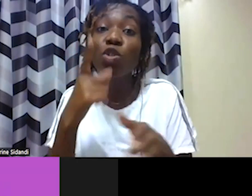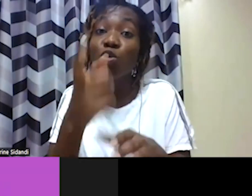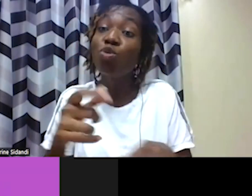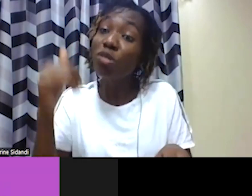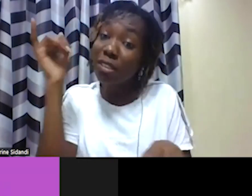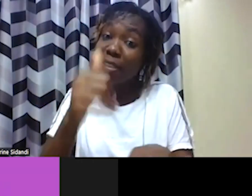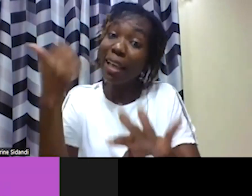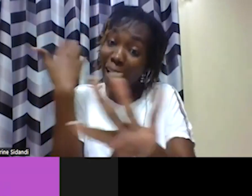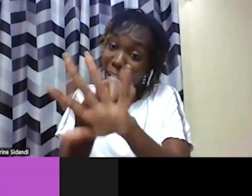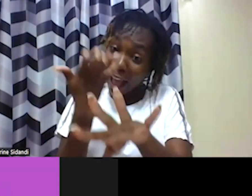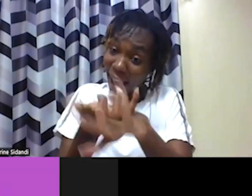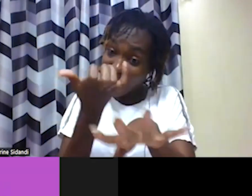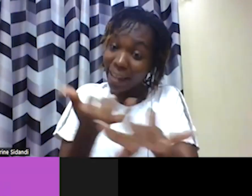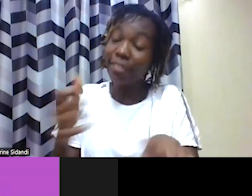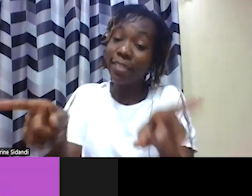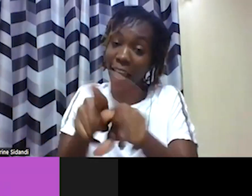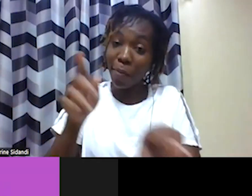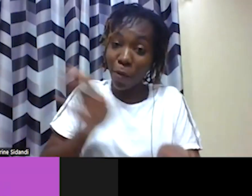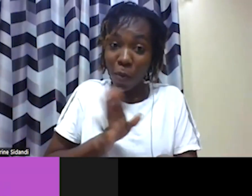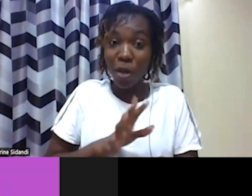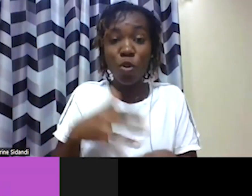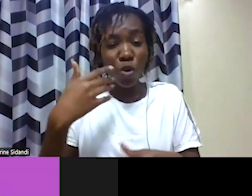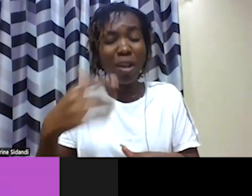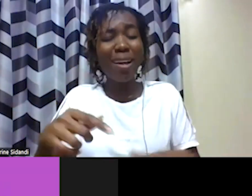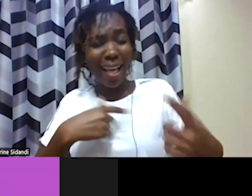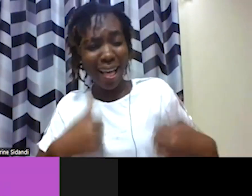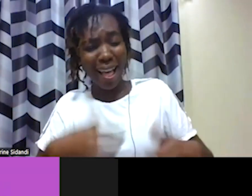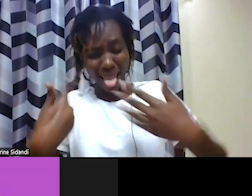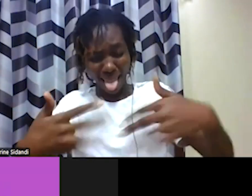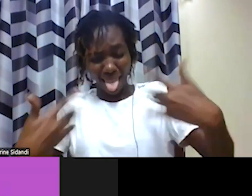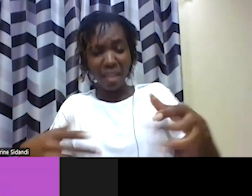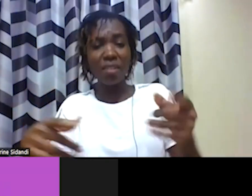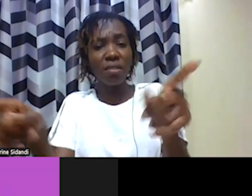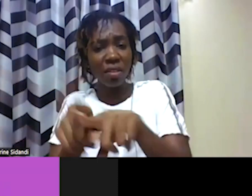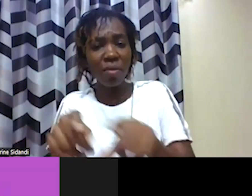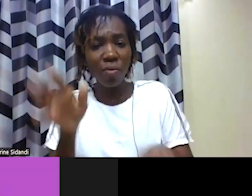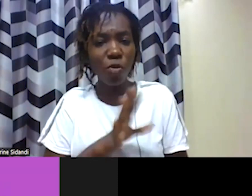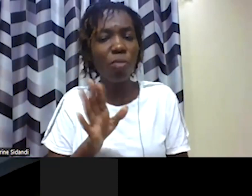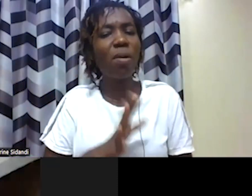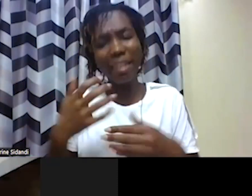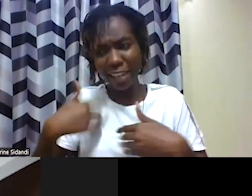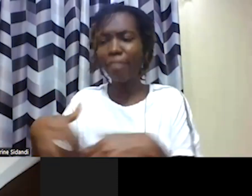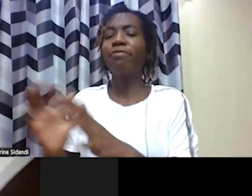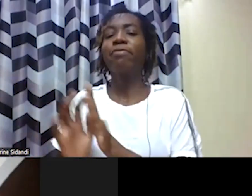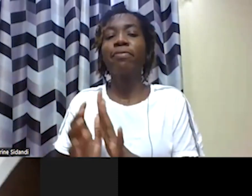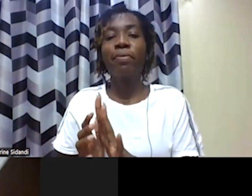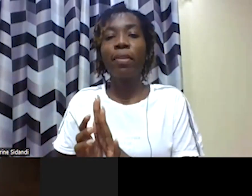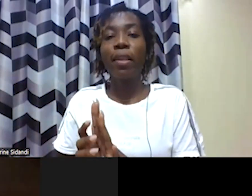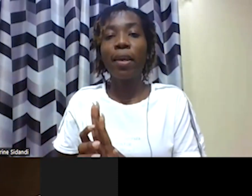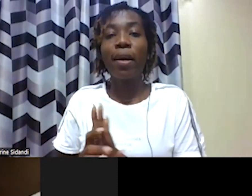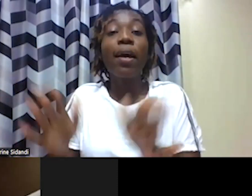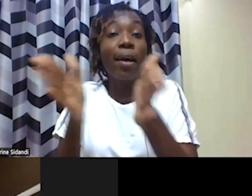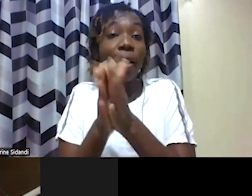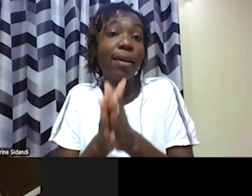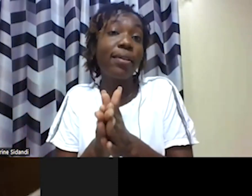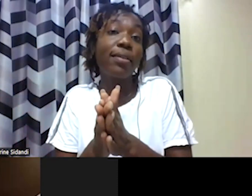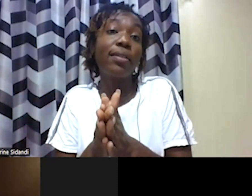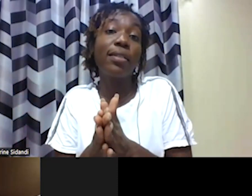kama mwanaume ama wacha roho nyepesi kama ya mwanamke. They're the ones who sense,